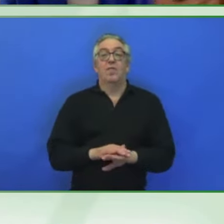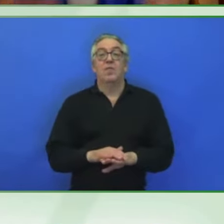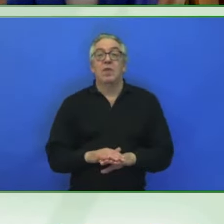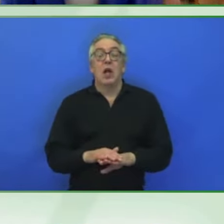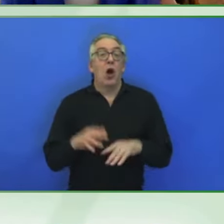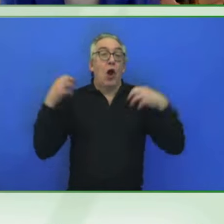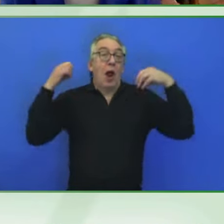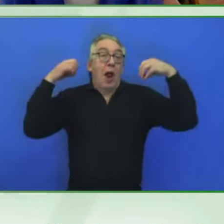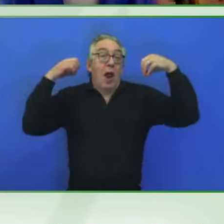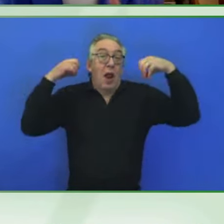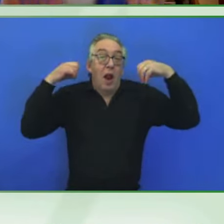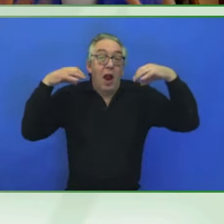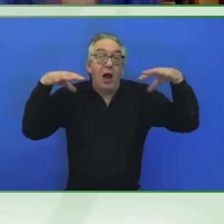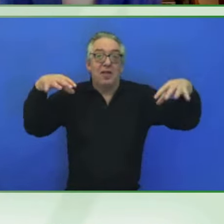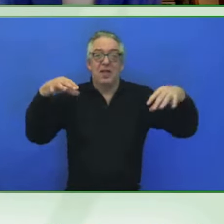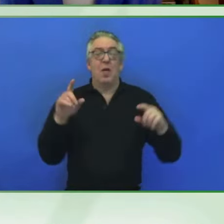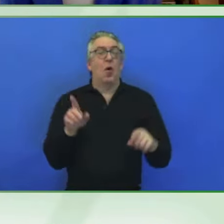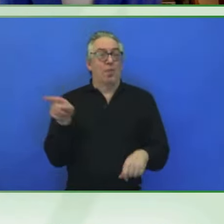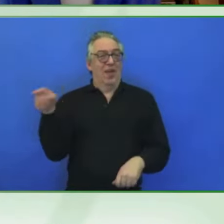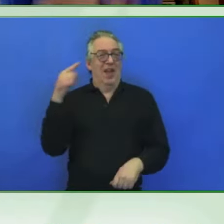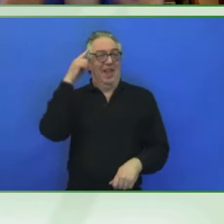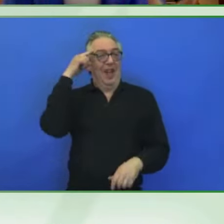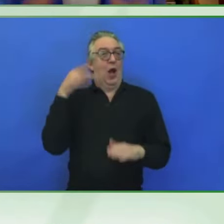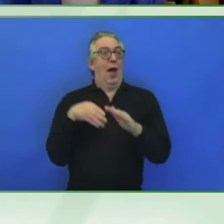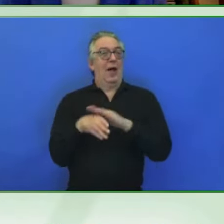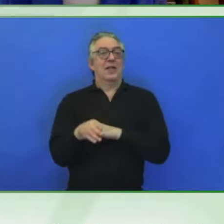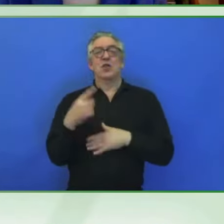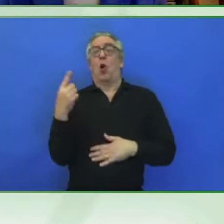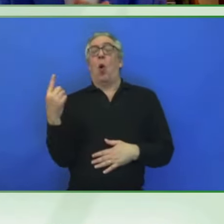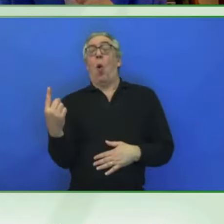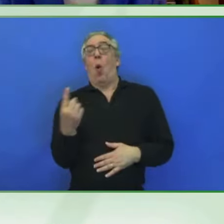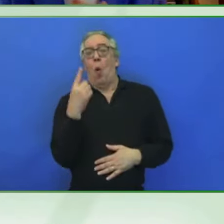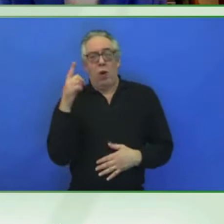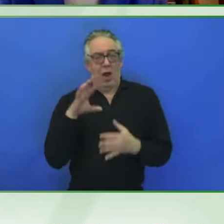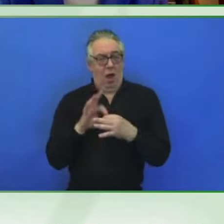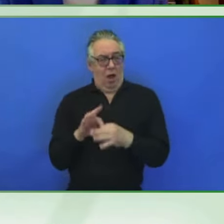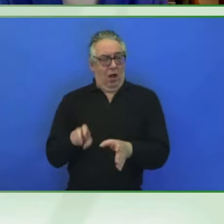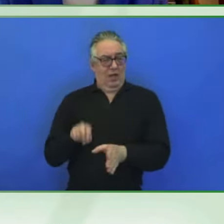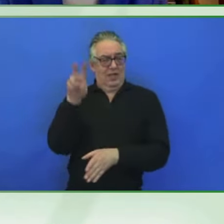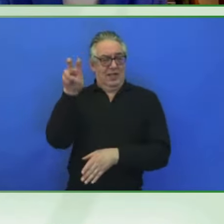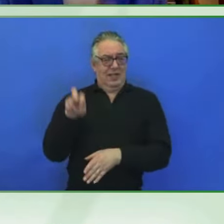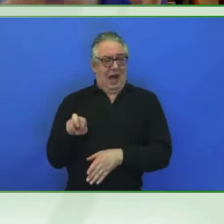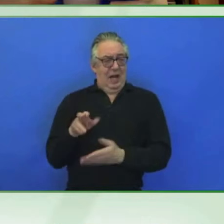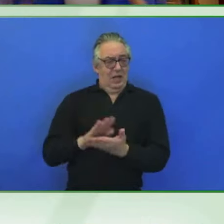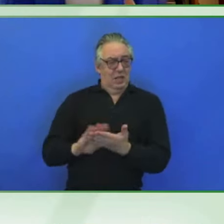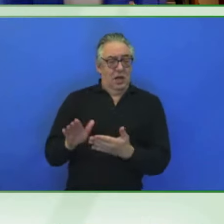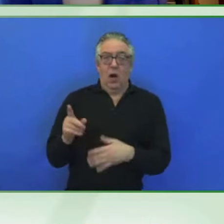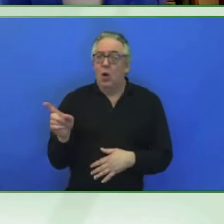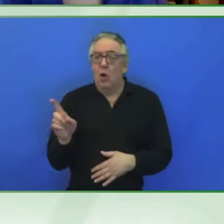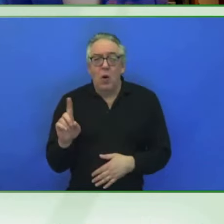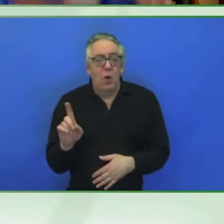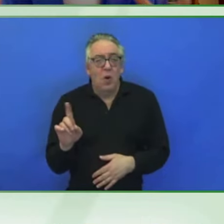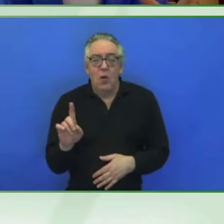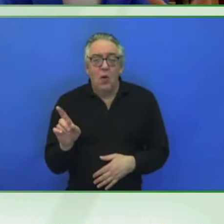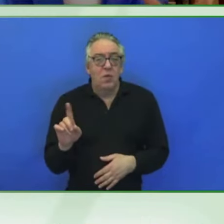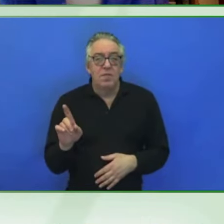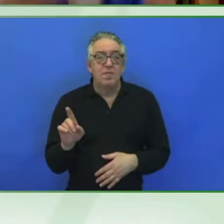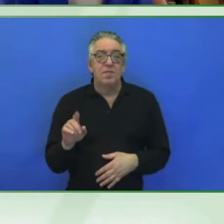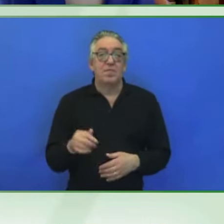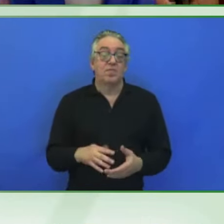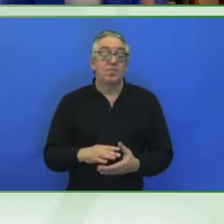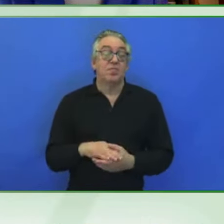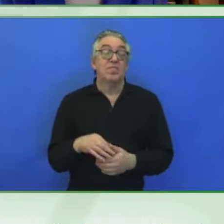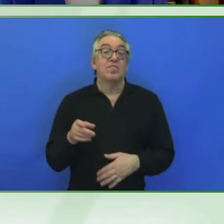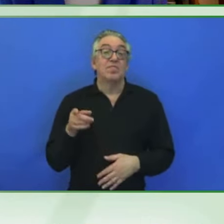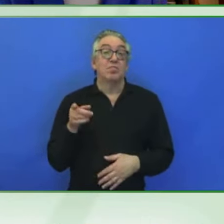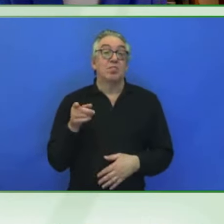3 access to the tube. And it also reduces social media risk. Social media is a really powerful tool. It's